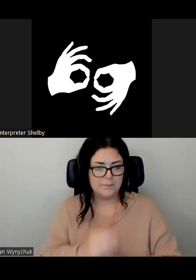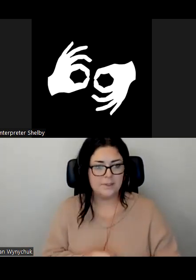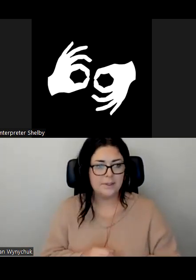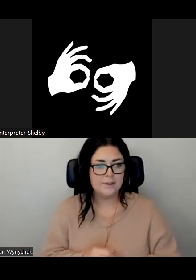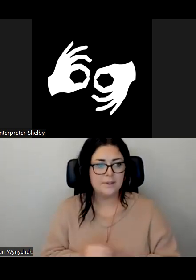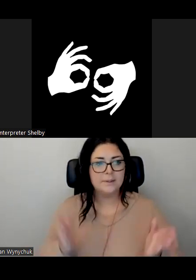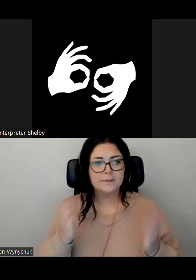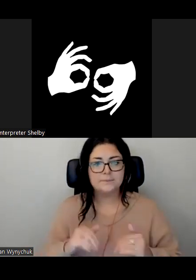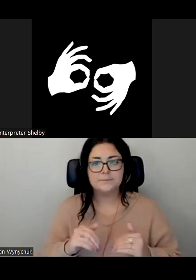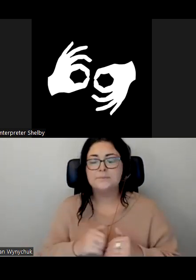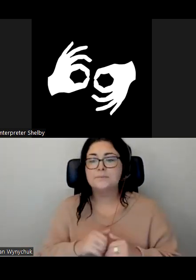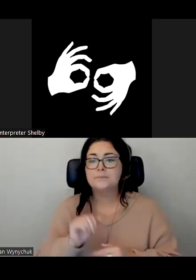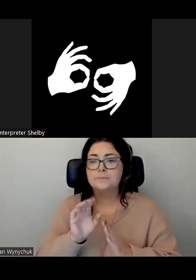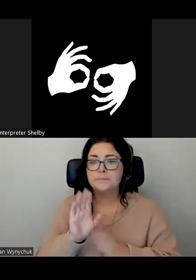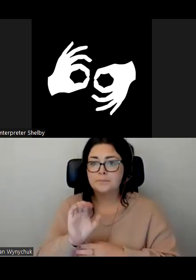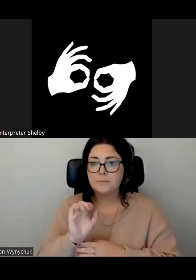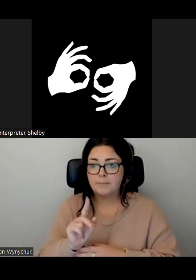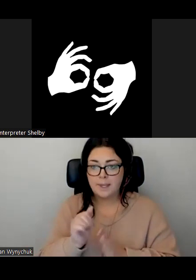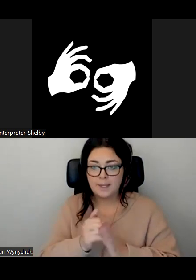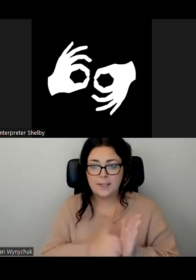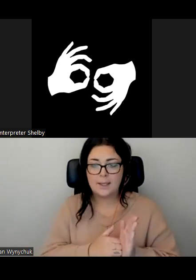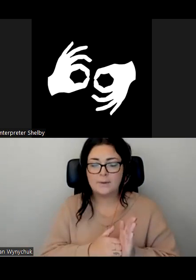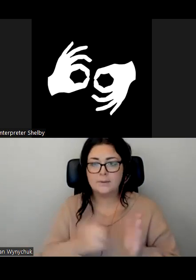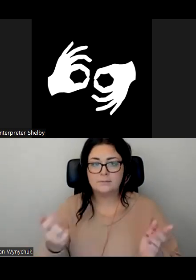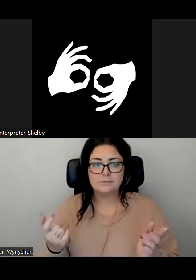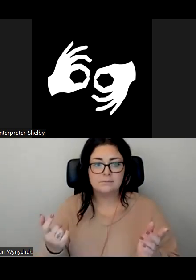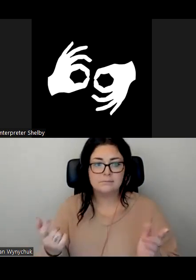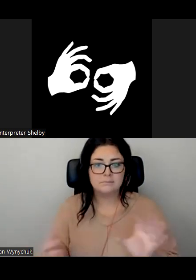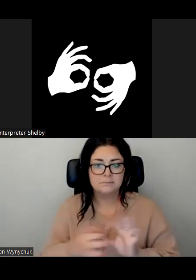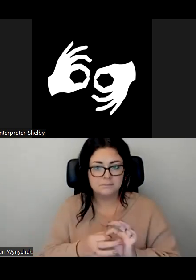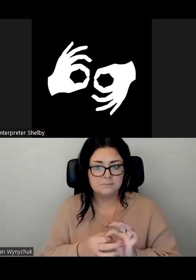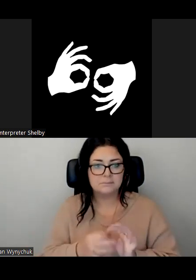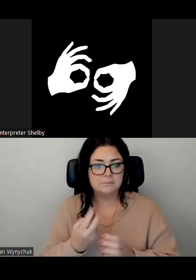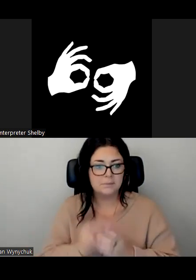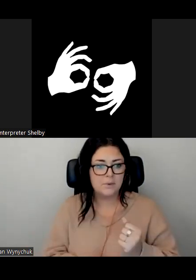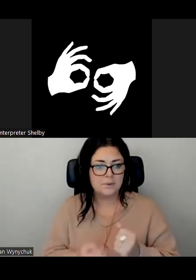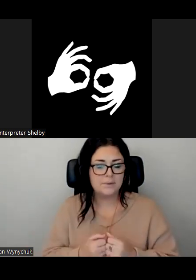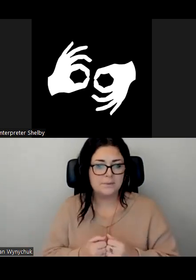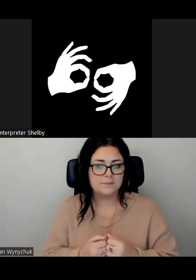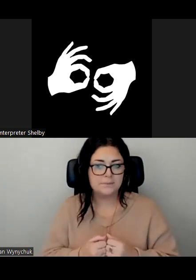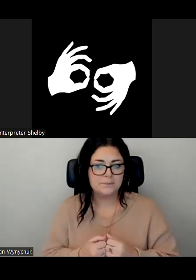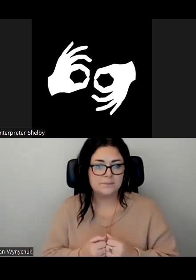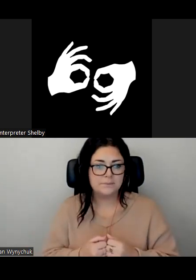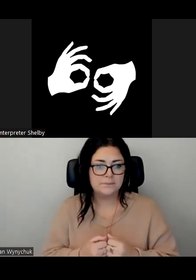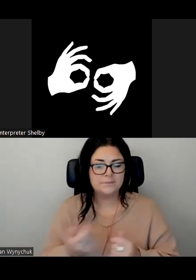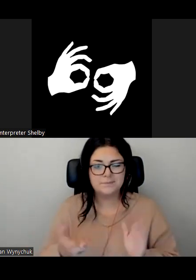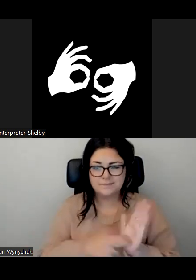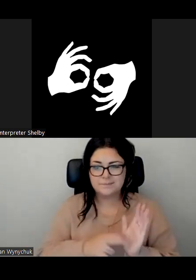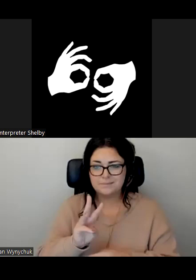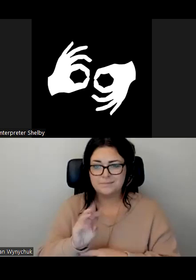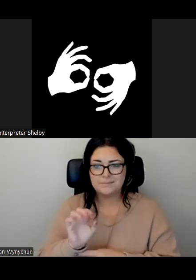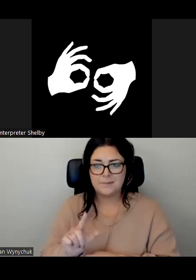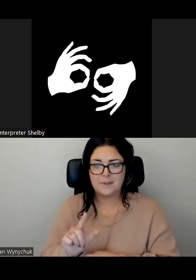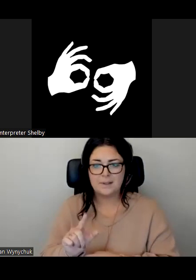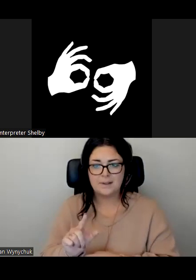Things like joint bank accounts as well. So making sure that he is on my joint bank account, that would work. Signing a will.